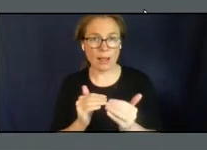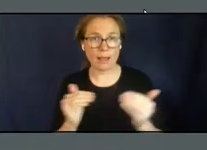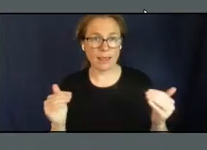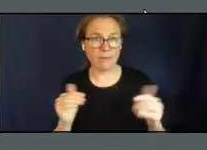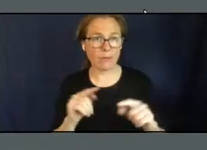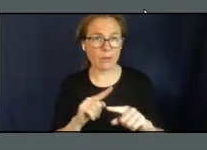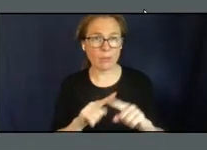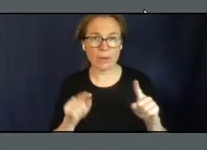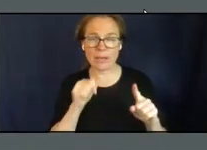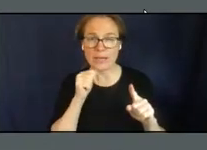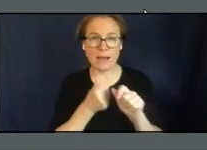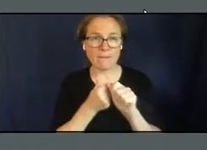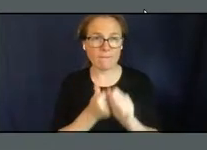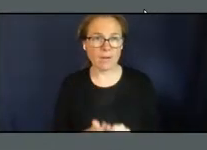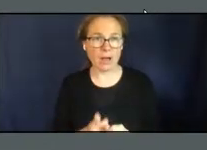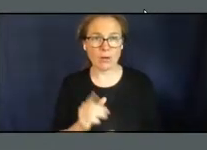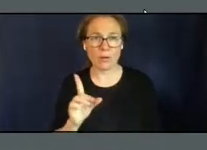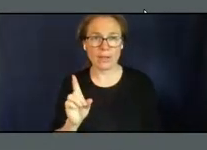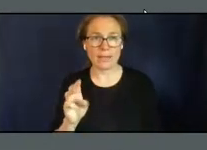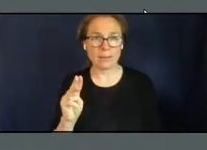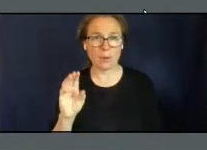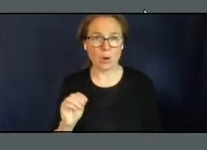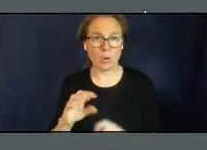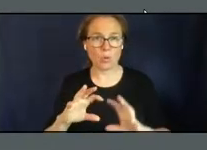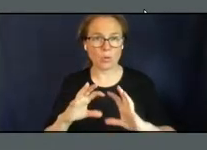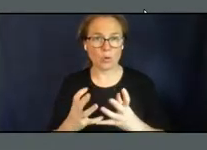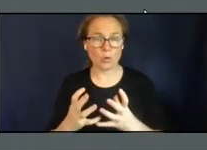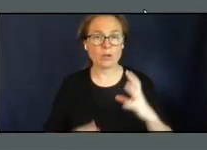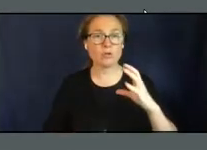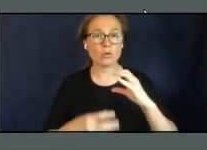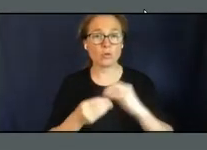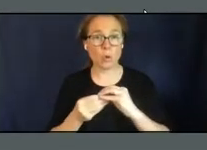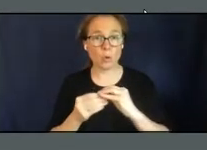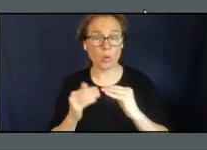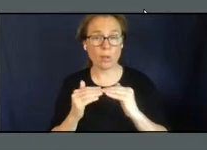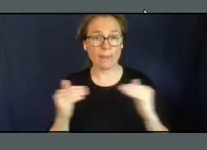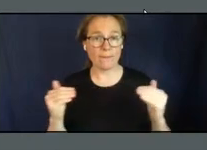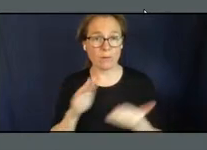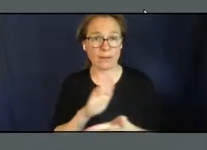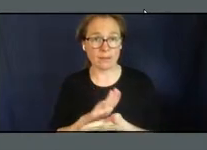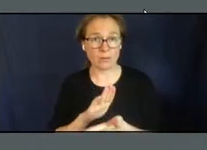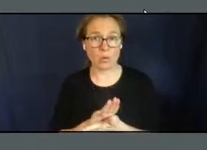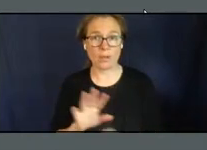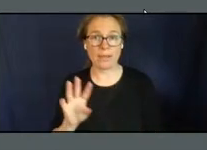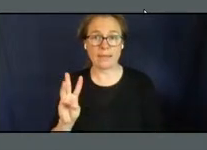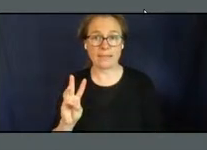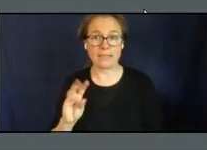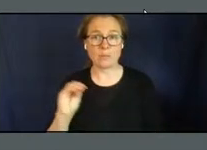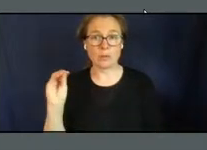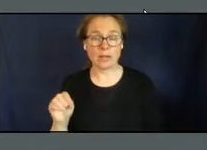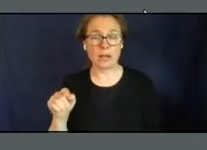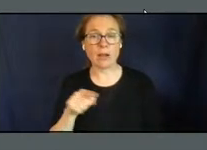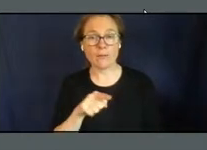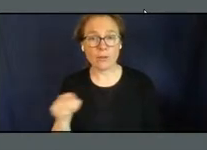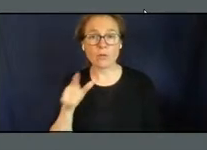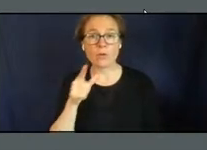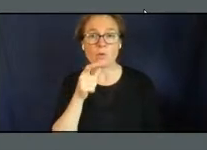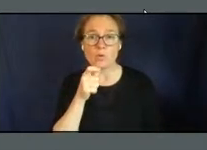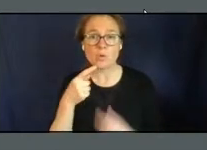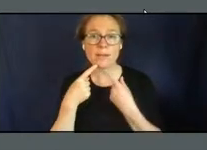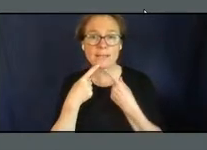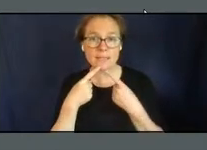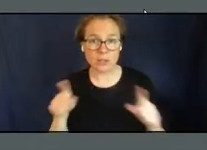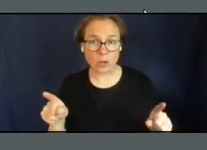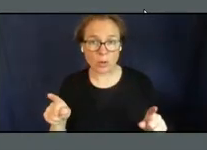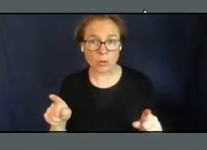So total school level is 6% of those who disclose. We have